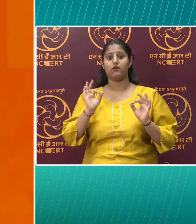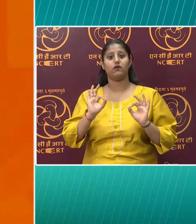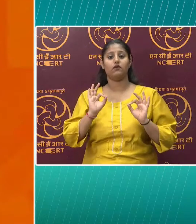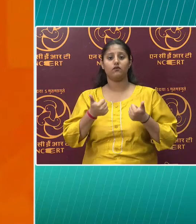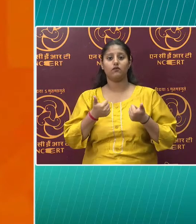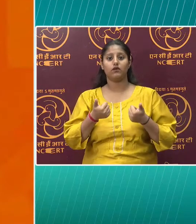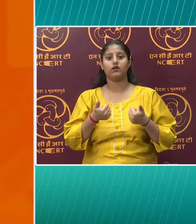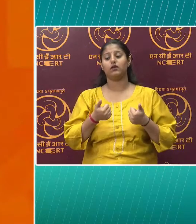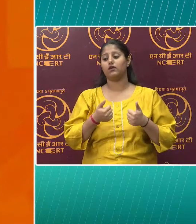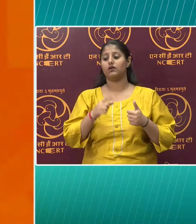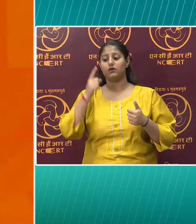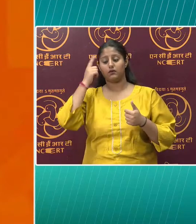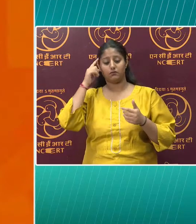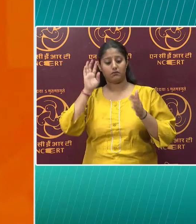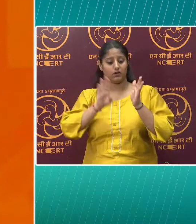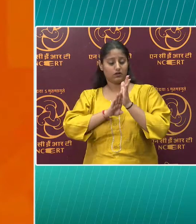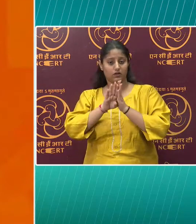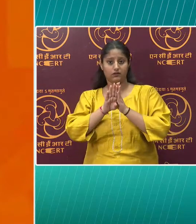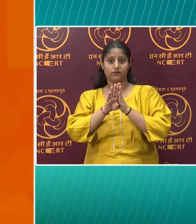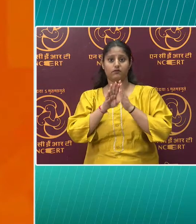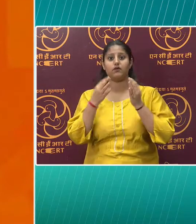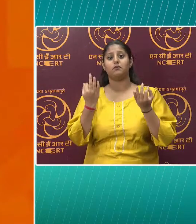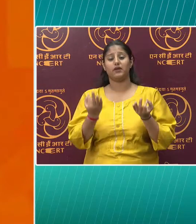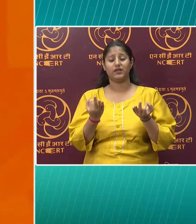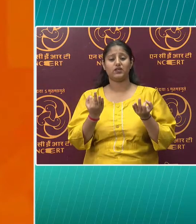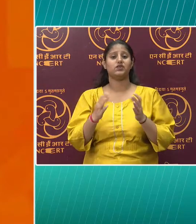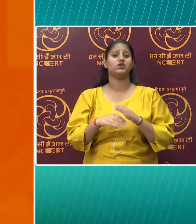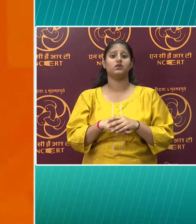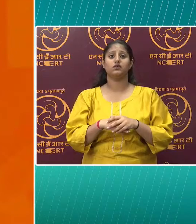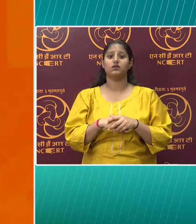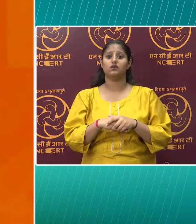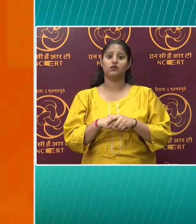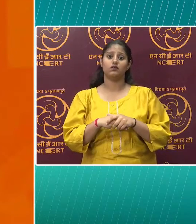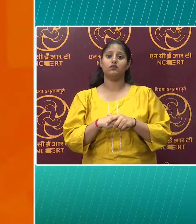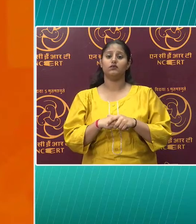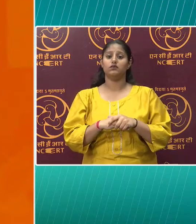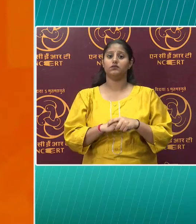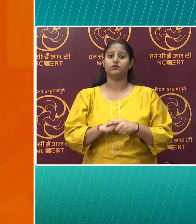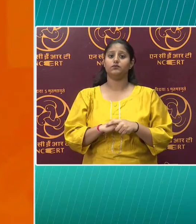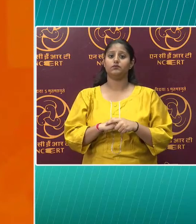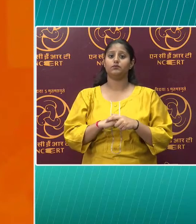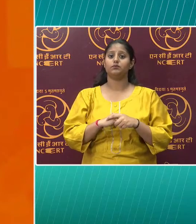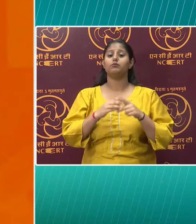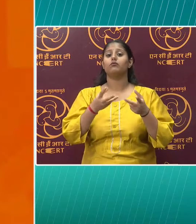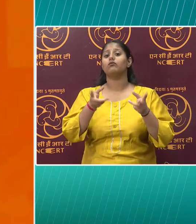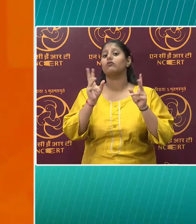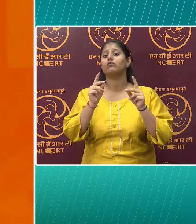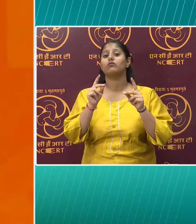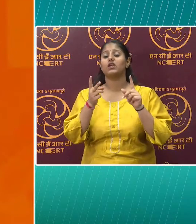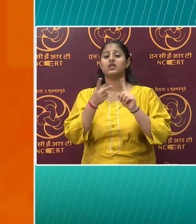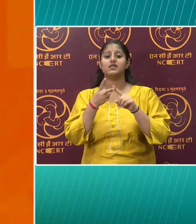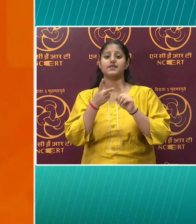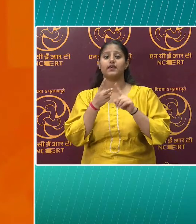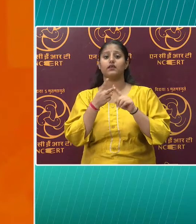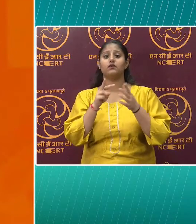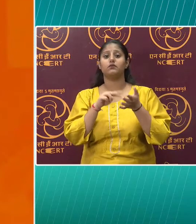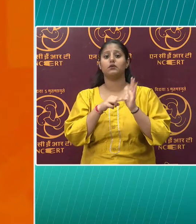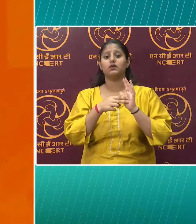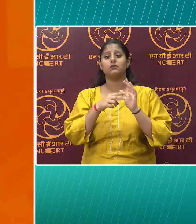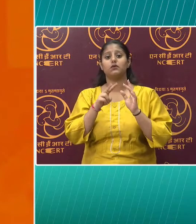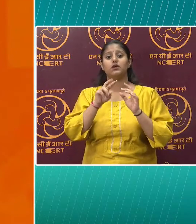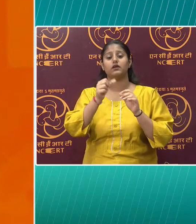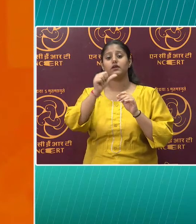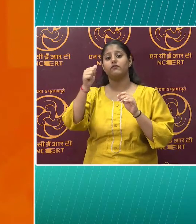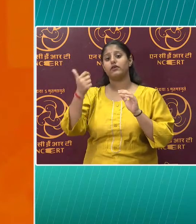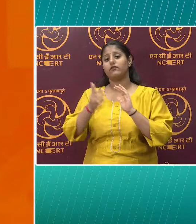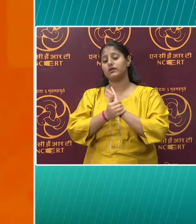mindfulness. You can do meditation also. The Udyog is all about vocational skills,